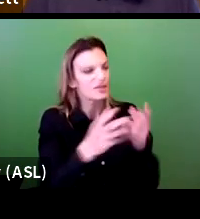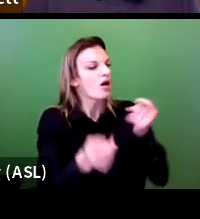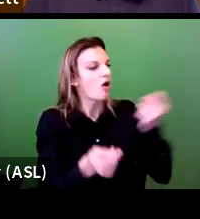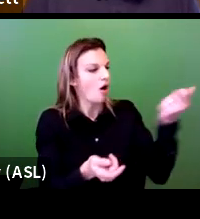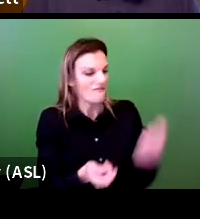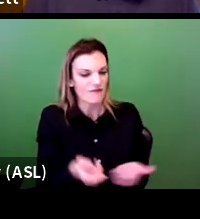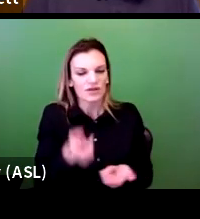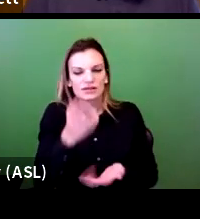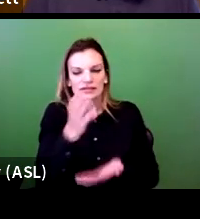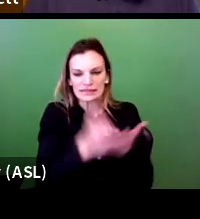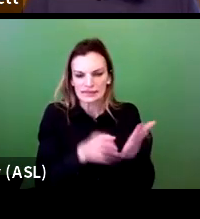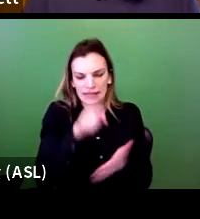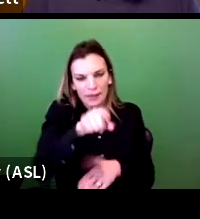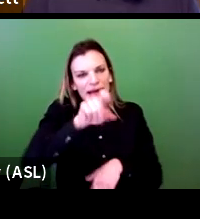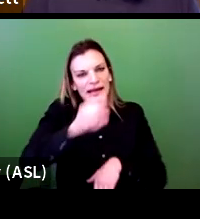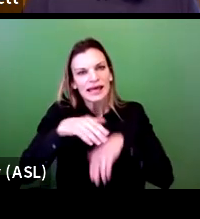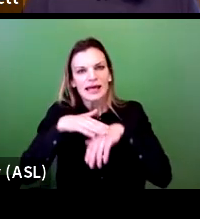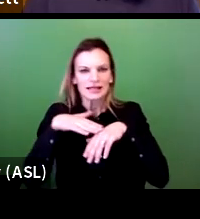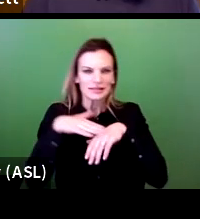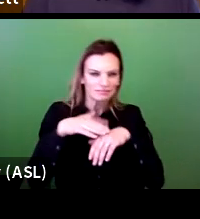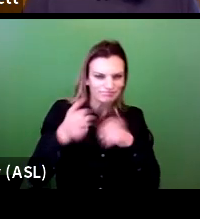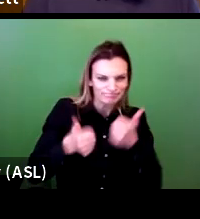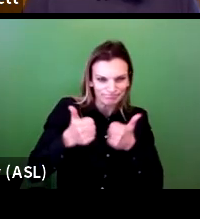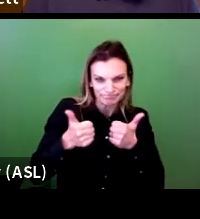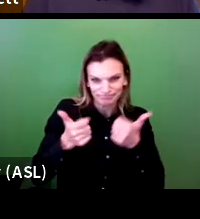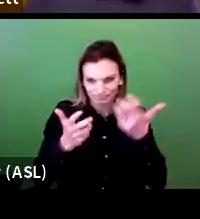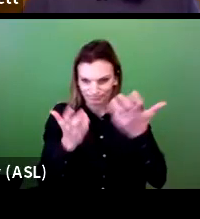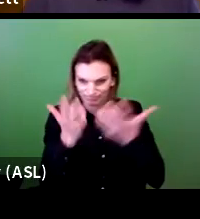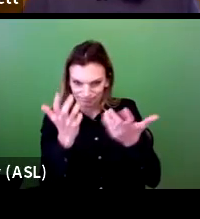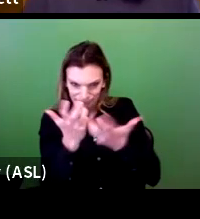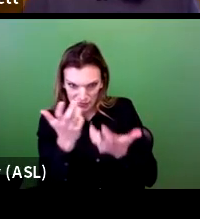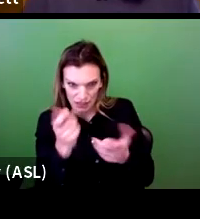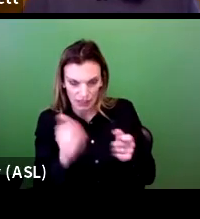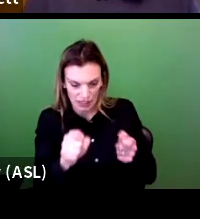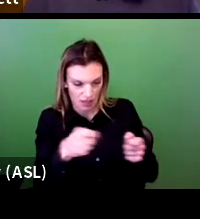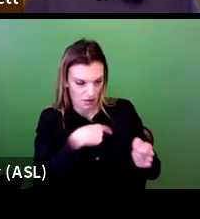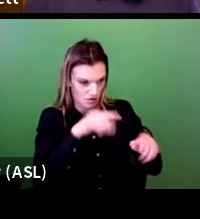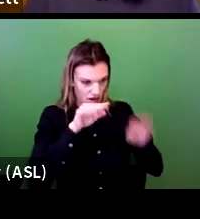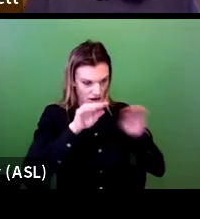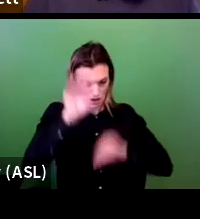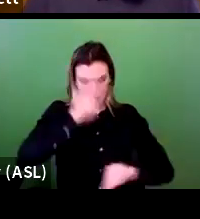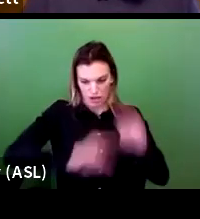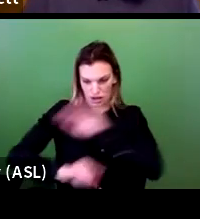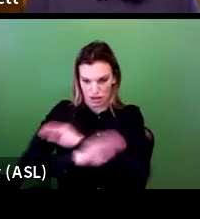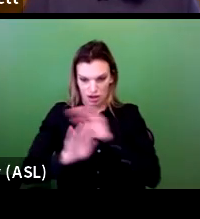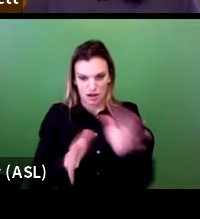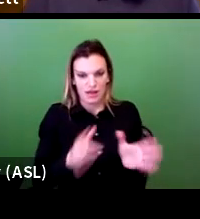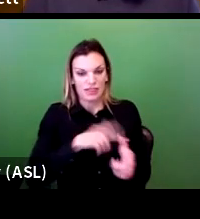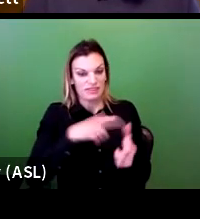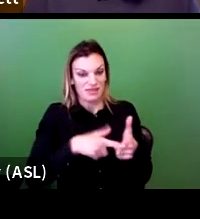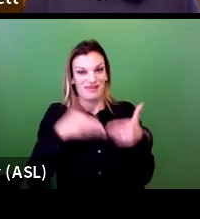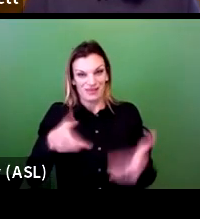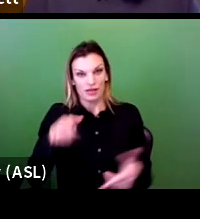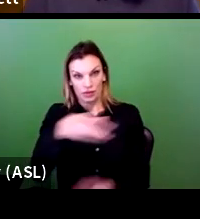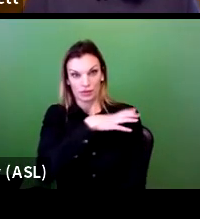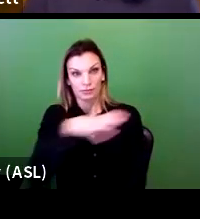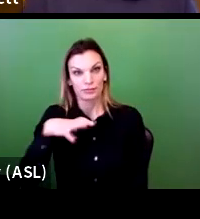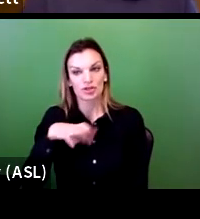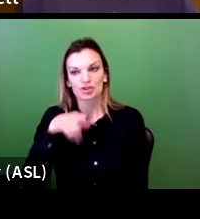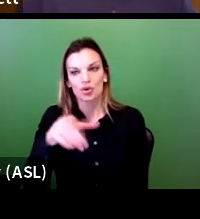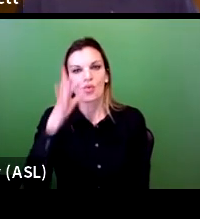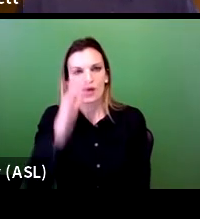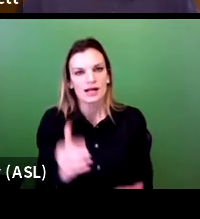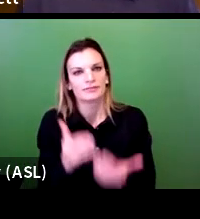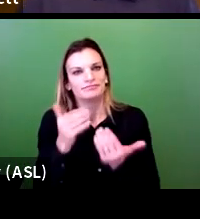them to this commission. And then only you all, acting fully as the commission, would have the authority to act, to